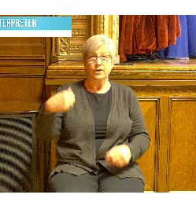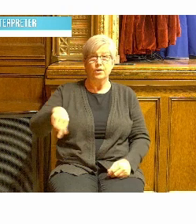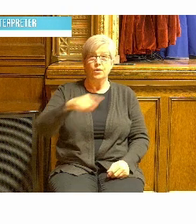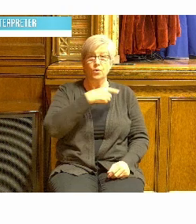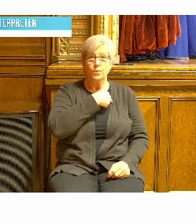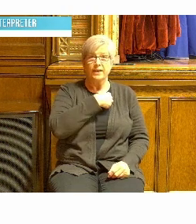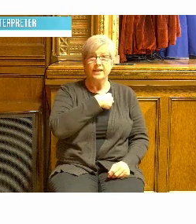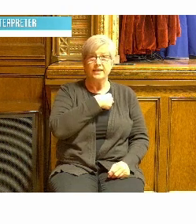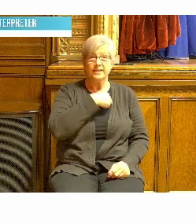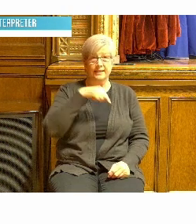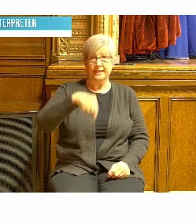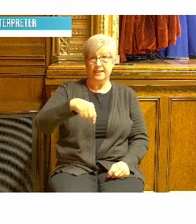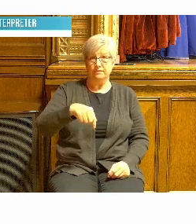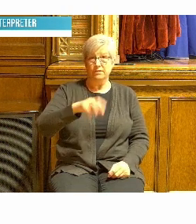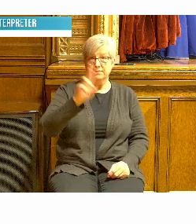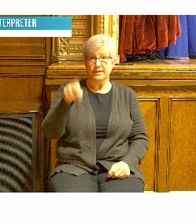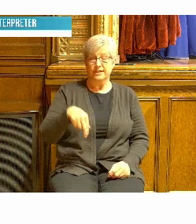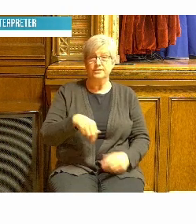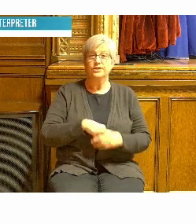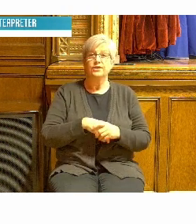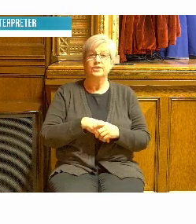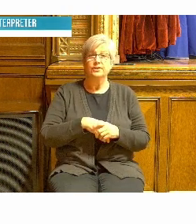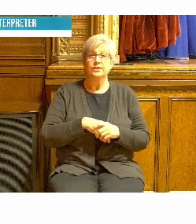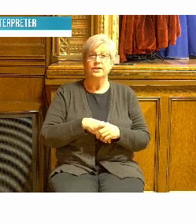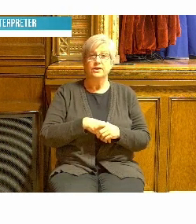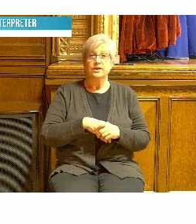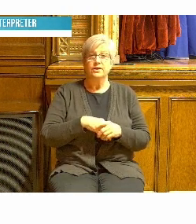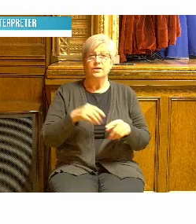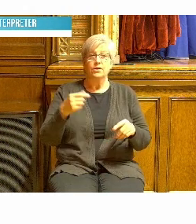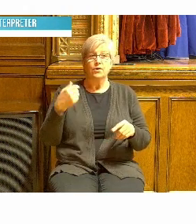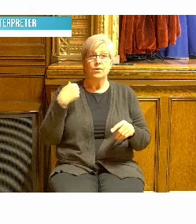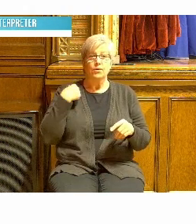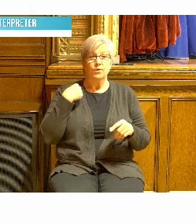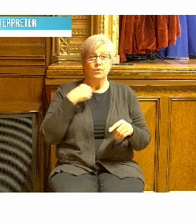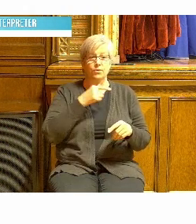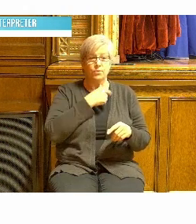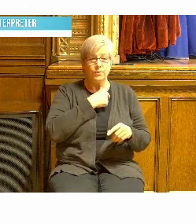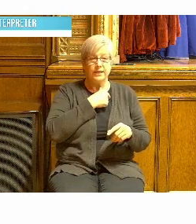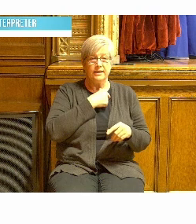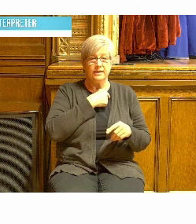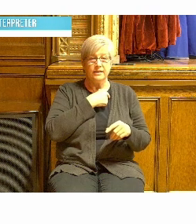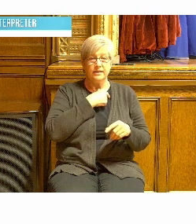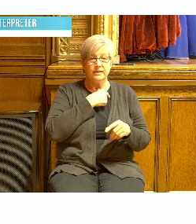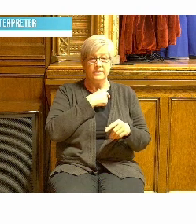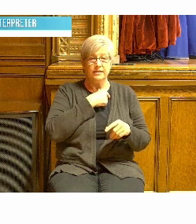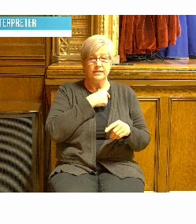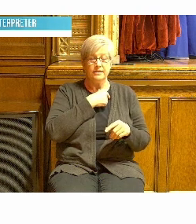we here in Rochester are committing